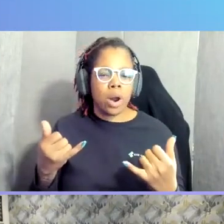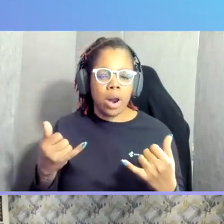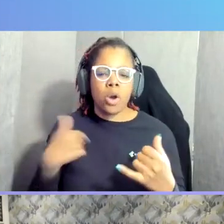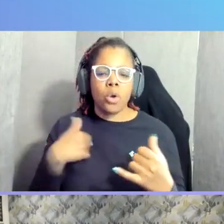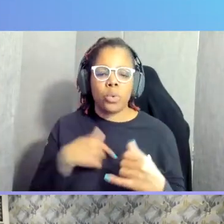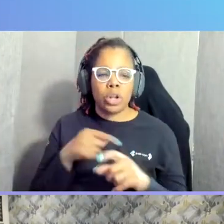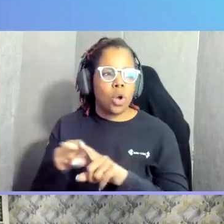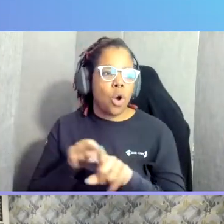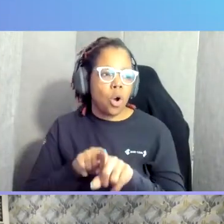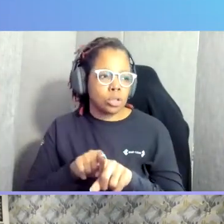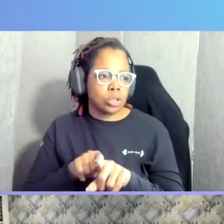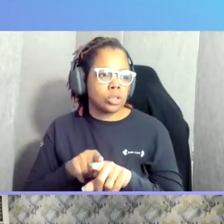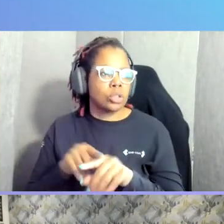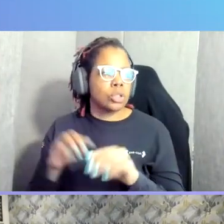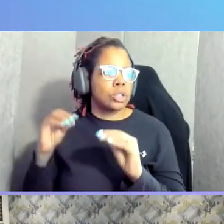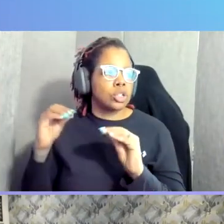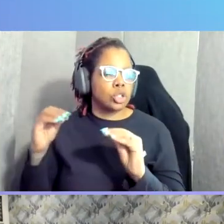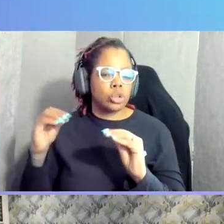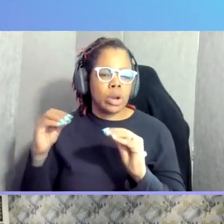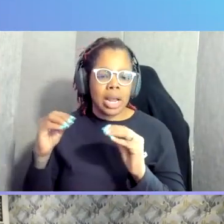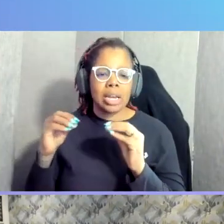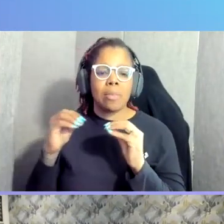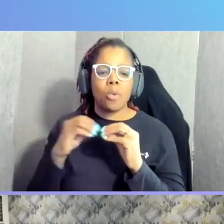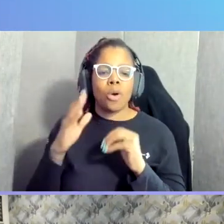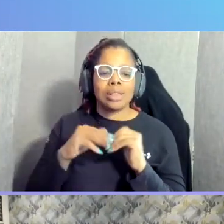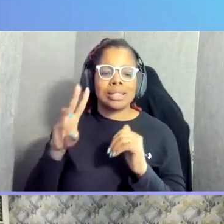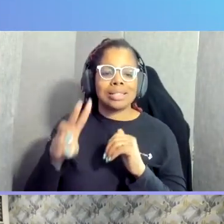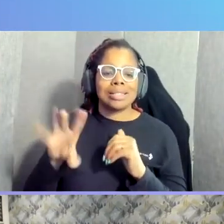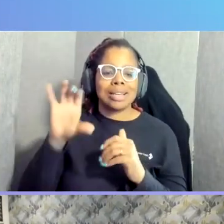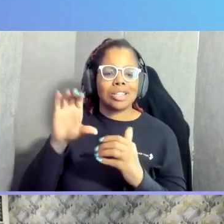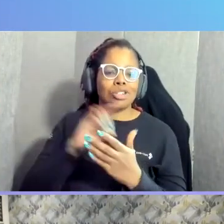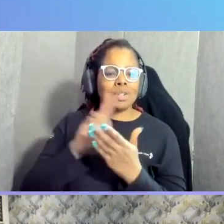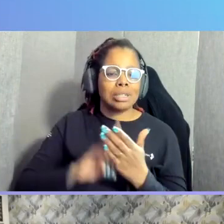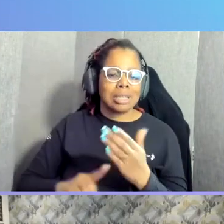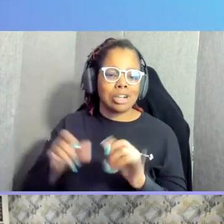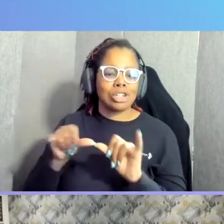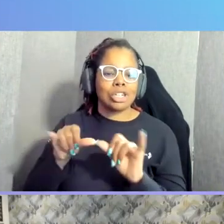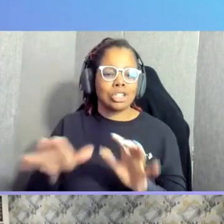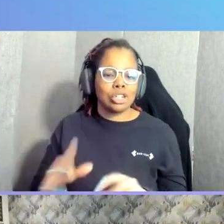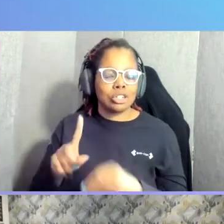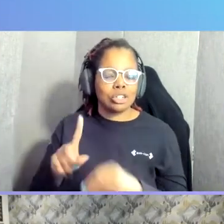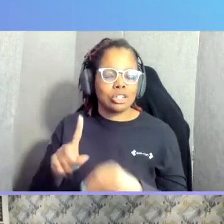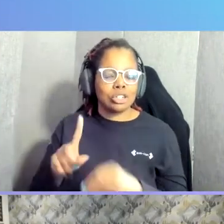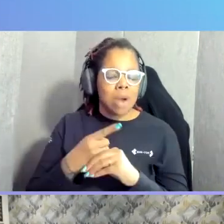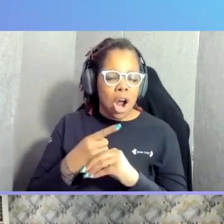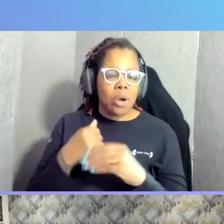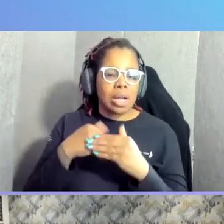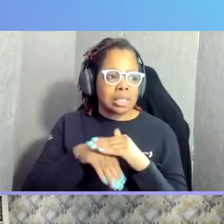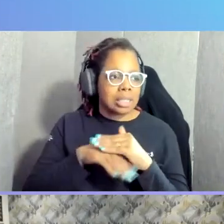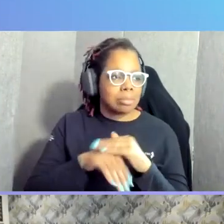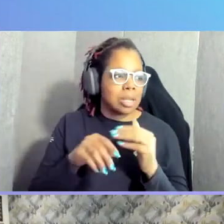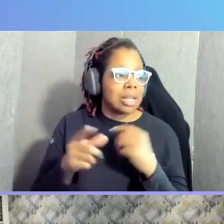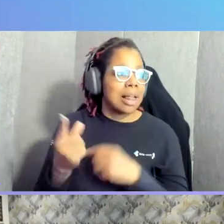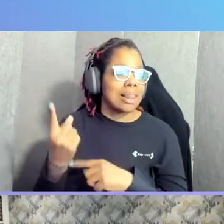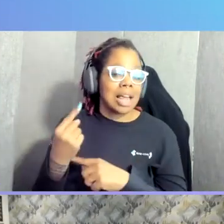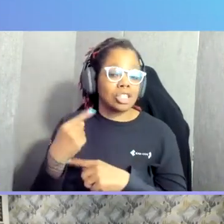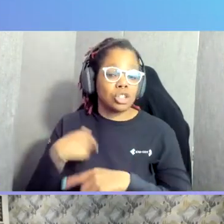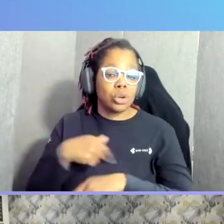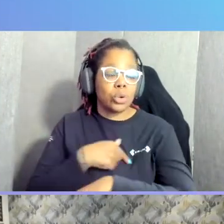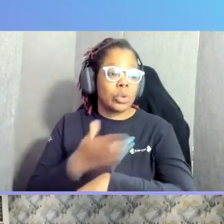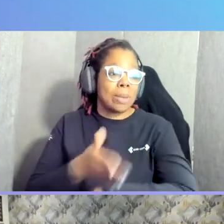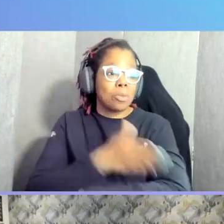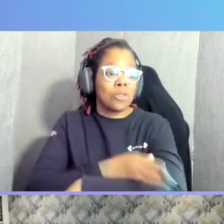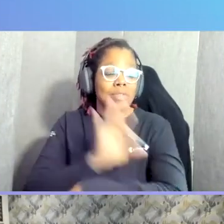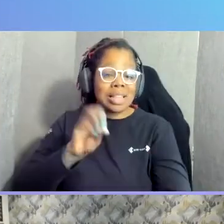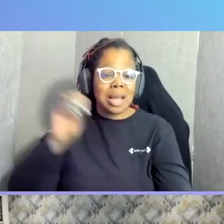also trained over 600 designers and engineers on accessibility. Last year, we improved 9%